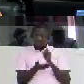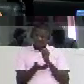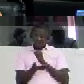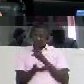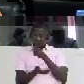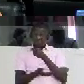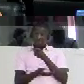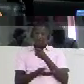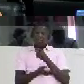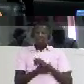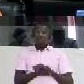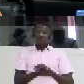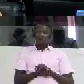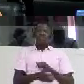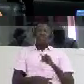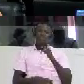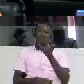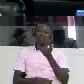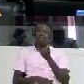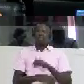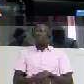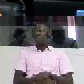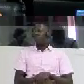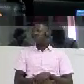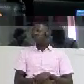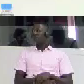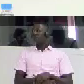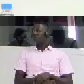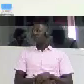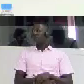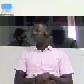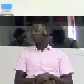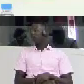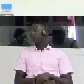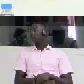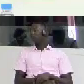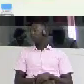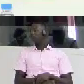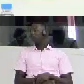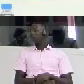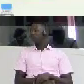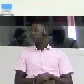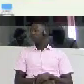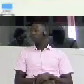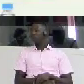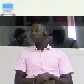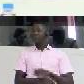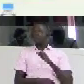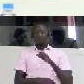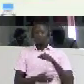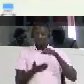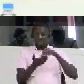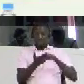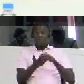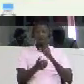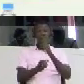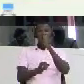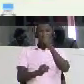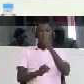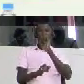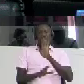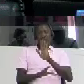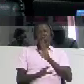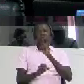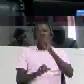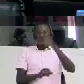ci arab nga jàng. Please turn on your microphone. Just leave it on. sa microphone bi mën nga koo